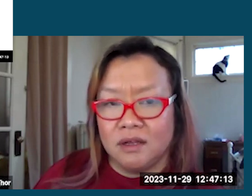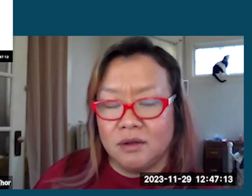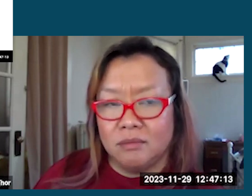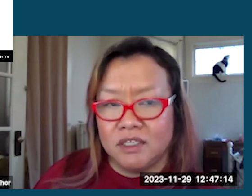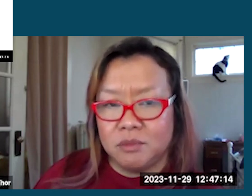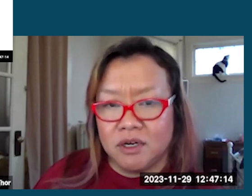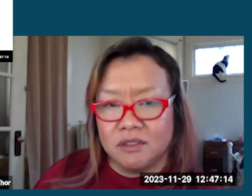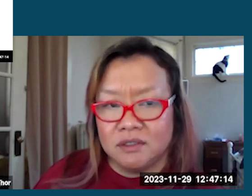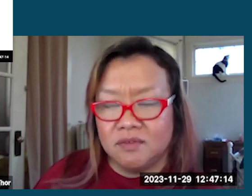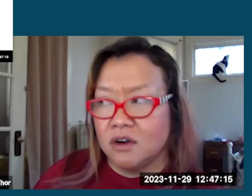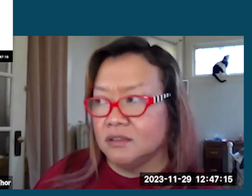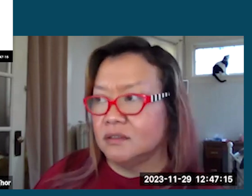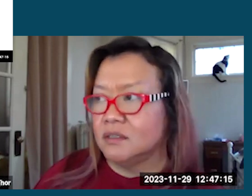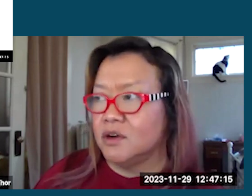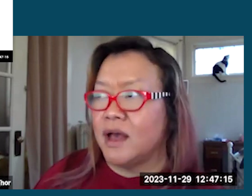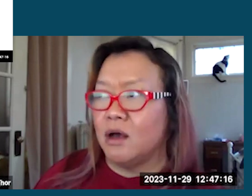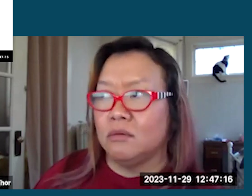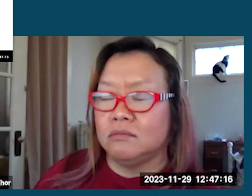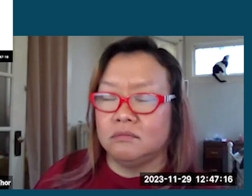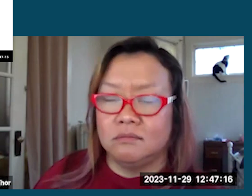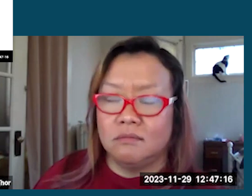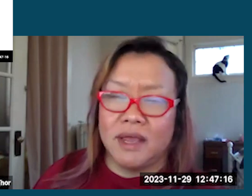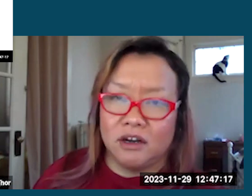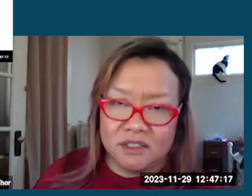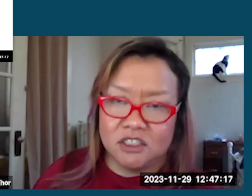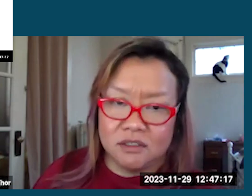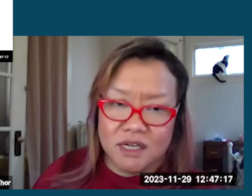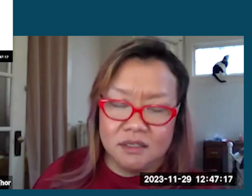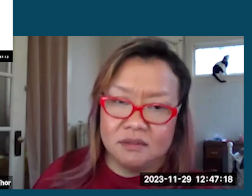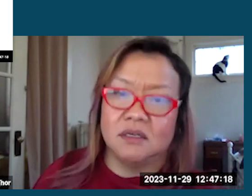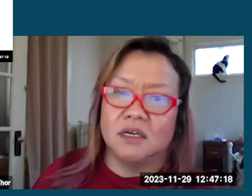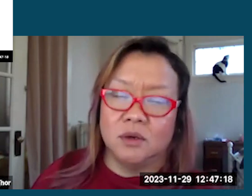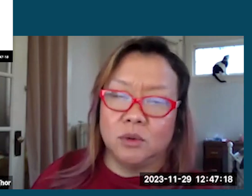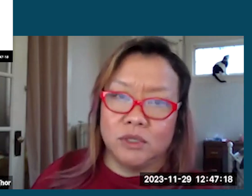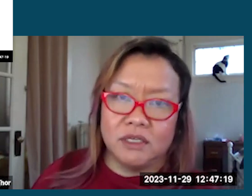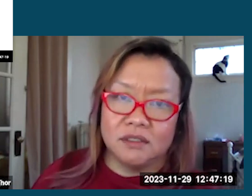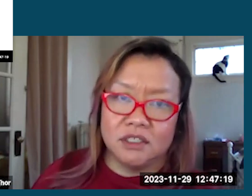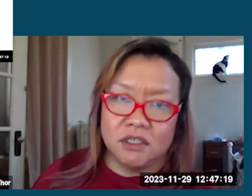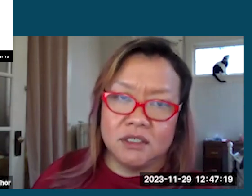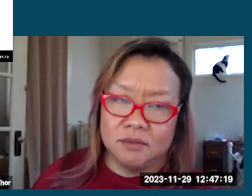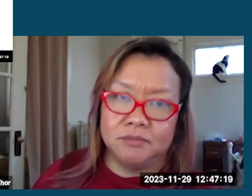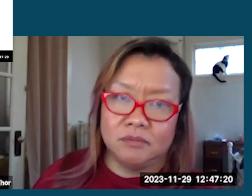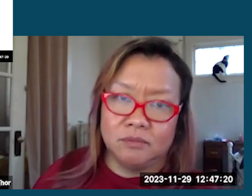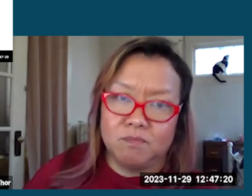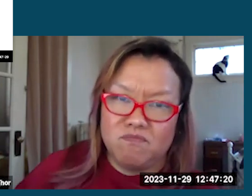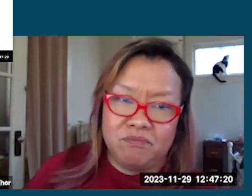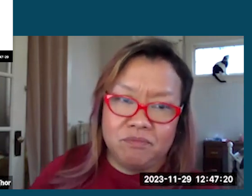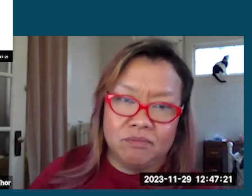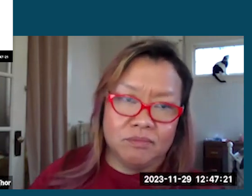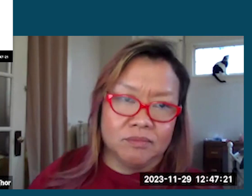great experience as far as, you know, how my intersectional needs were really considered.